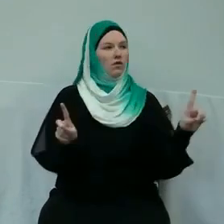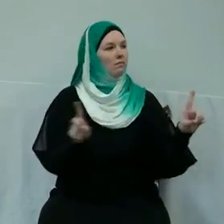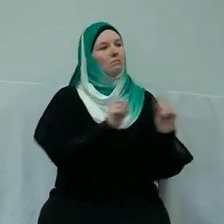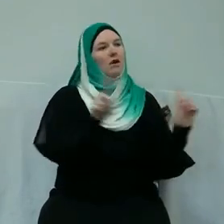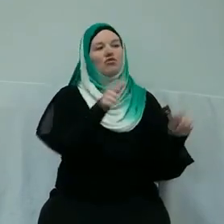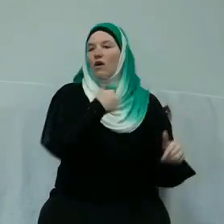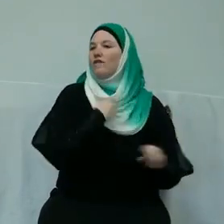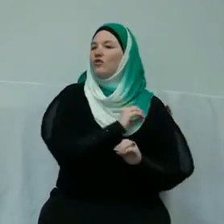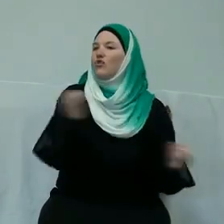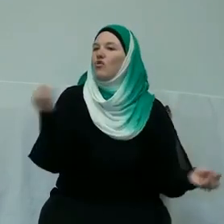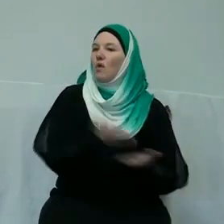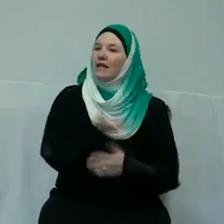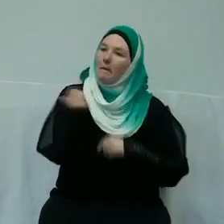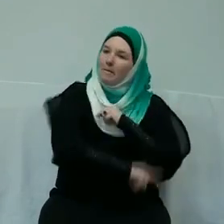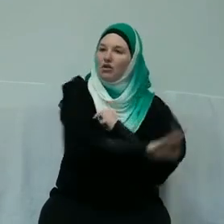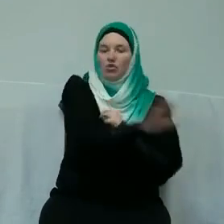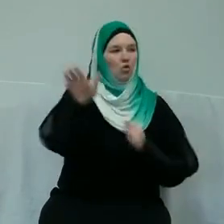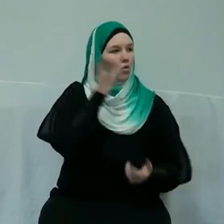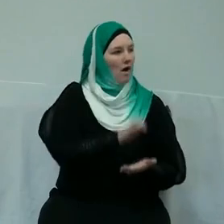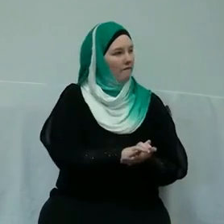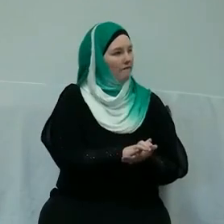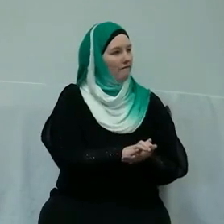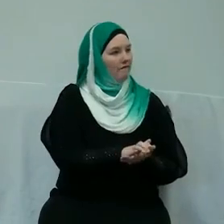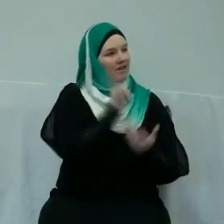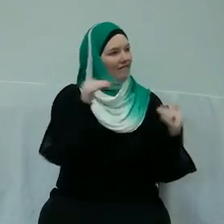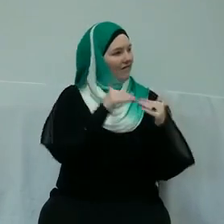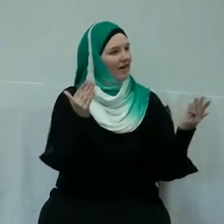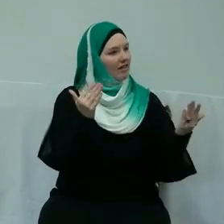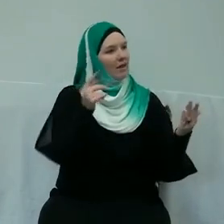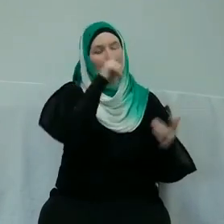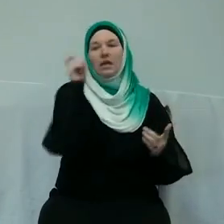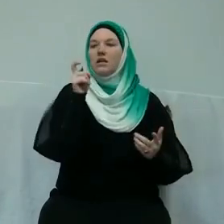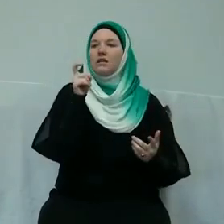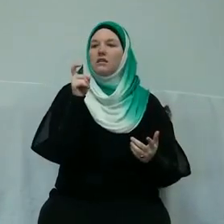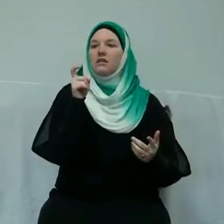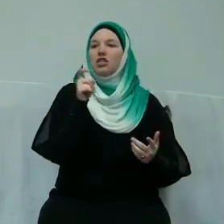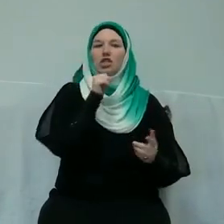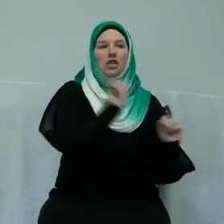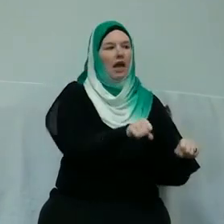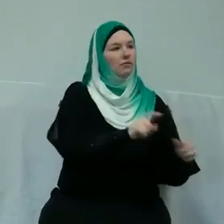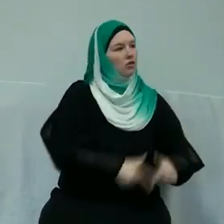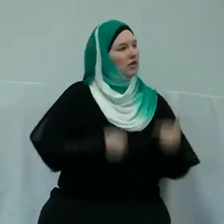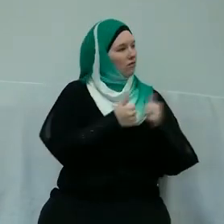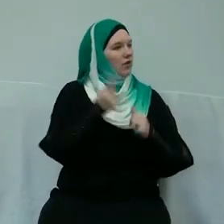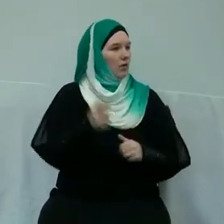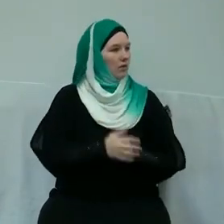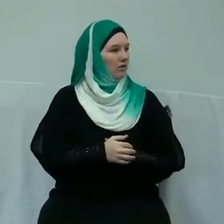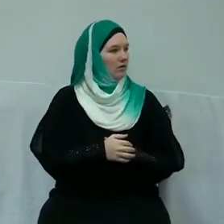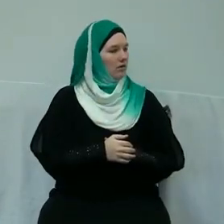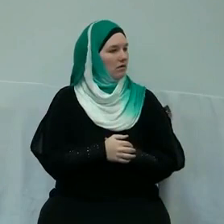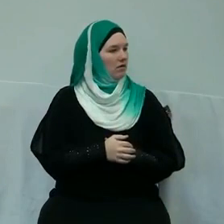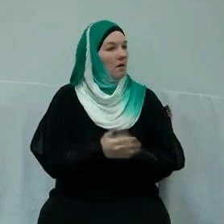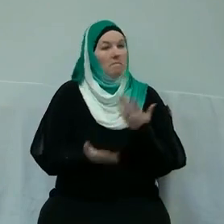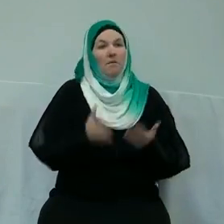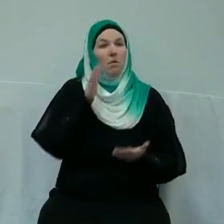right to punish your wife unjustly just because she is unable to live with you. She